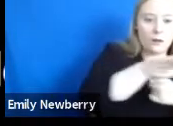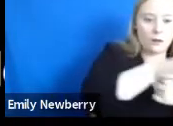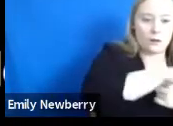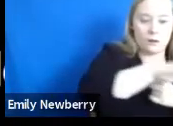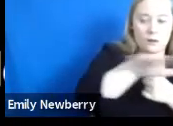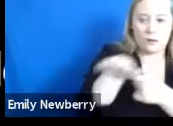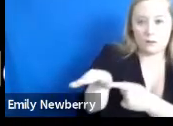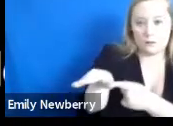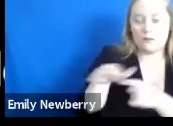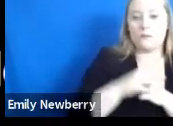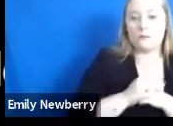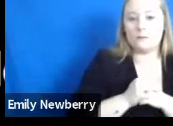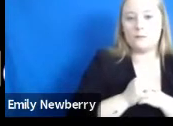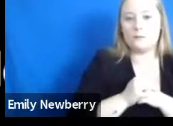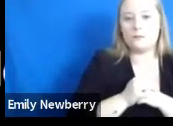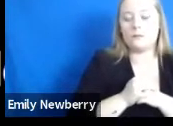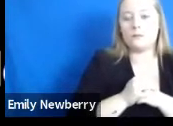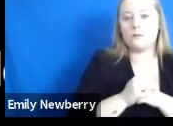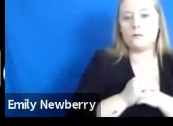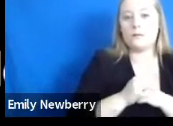first sampling